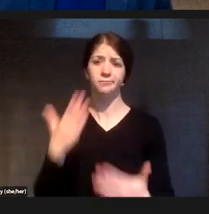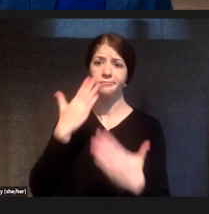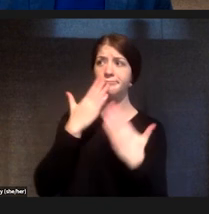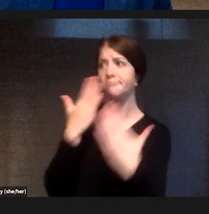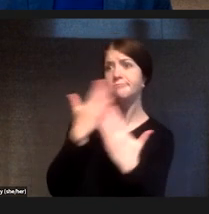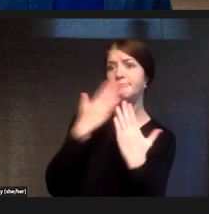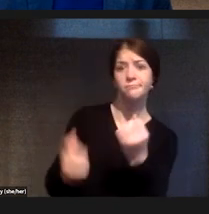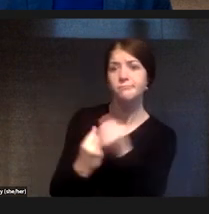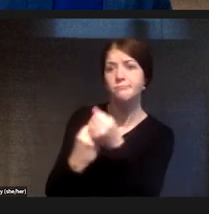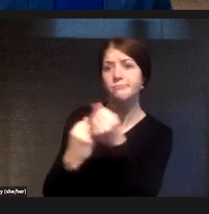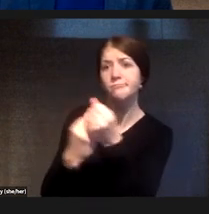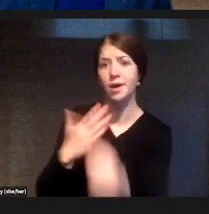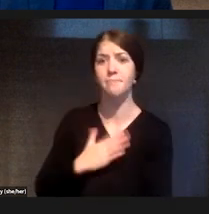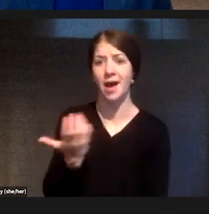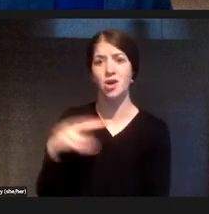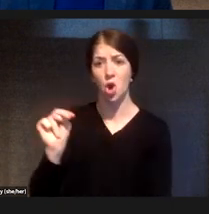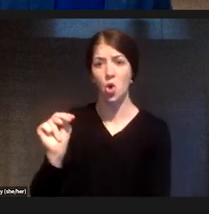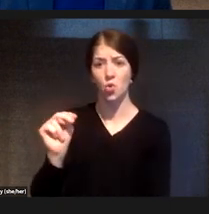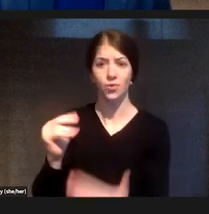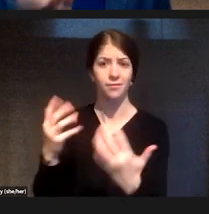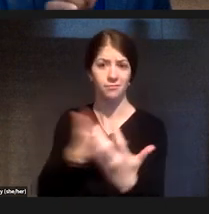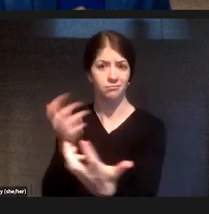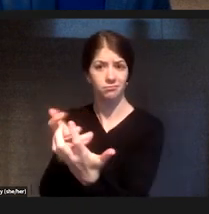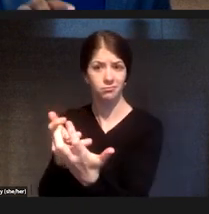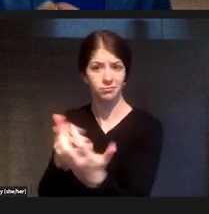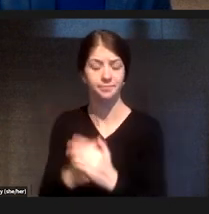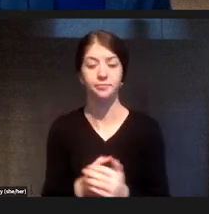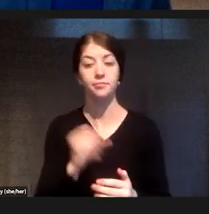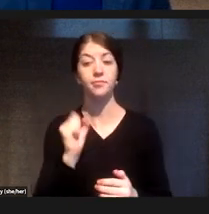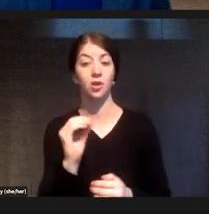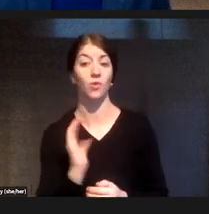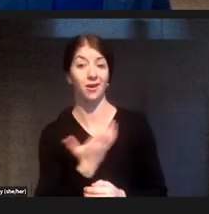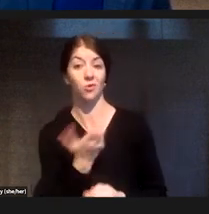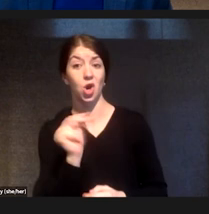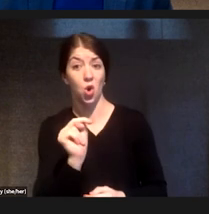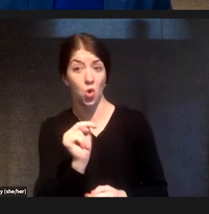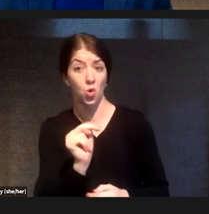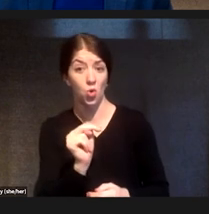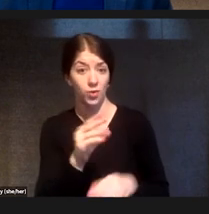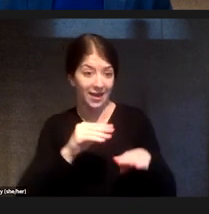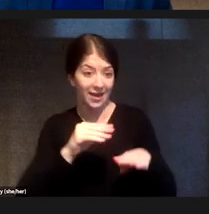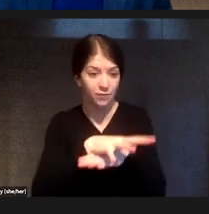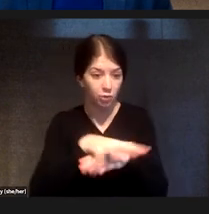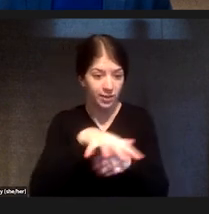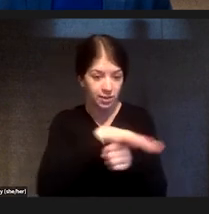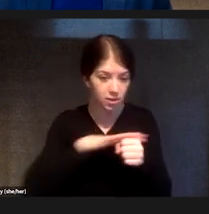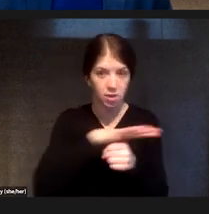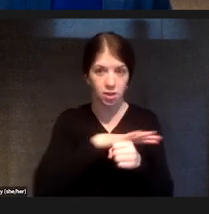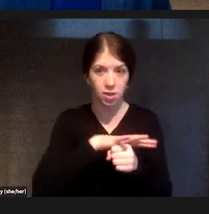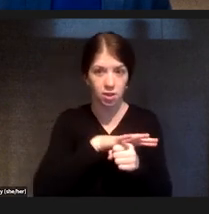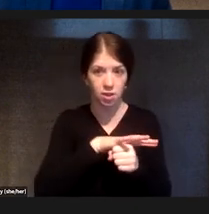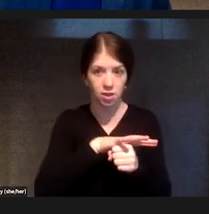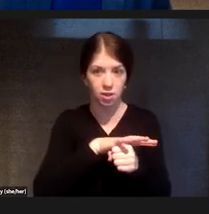so what are we going to do to then make sure that each of us within our own spheres of influence are going to do something